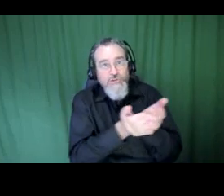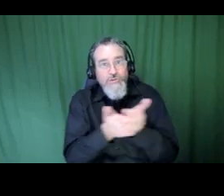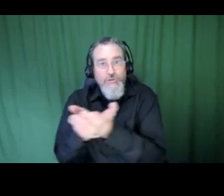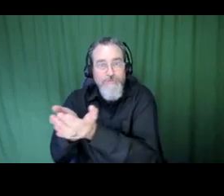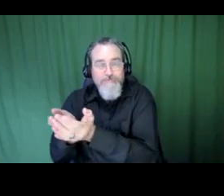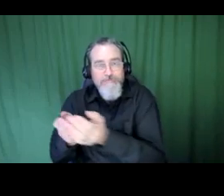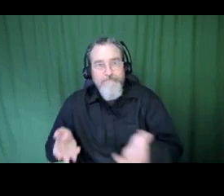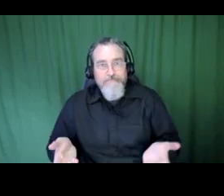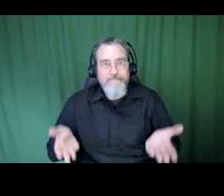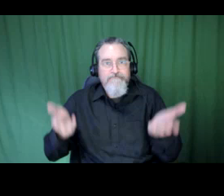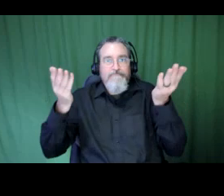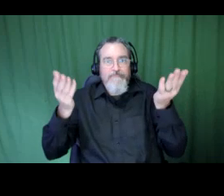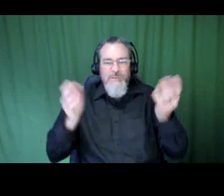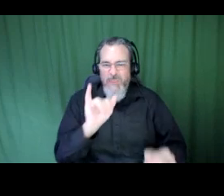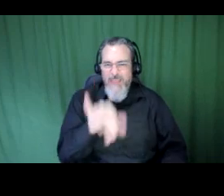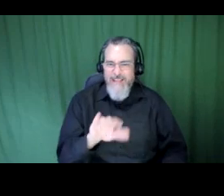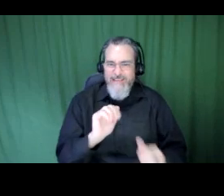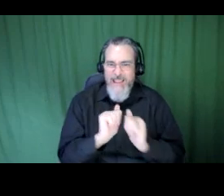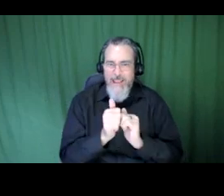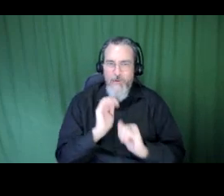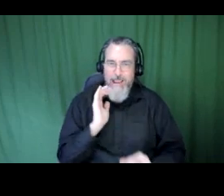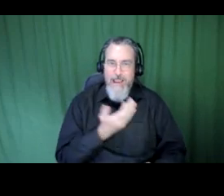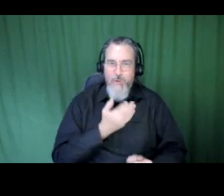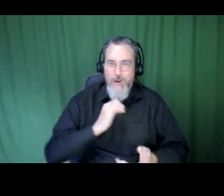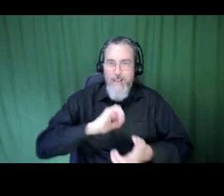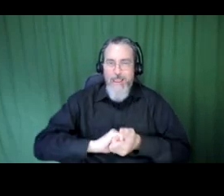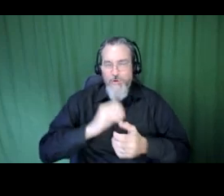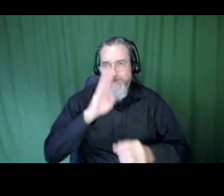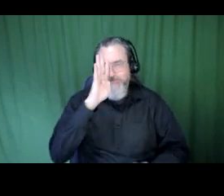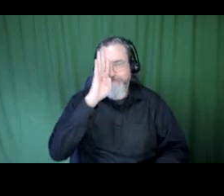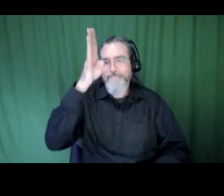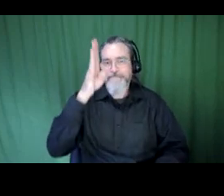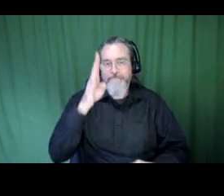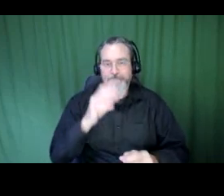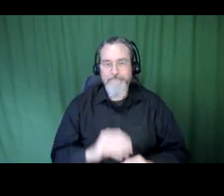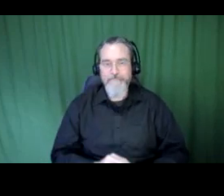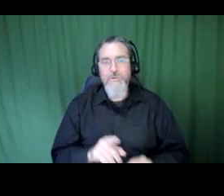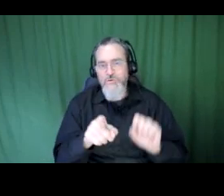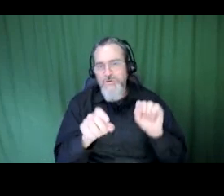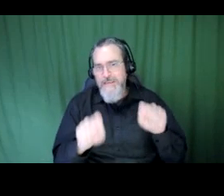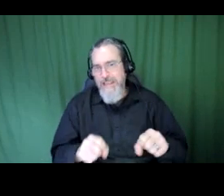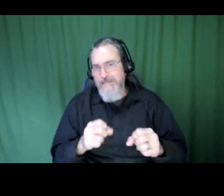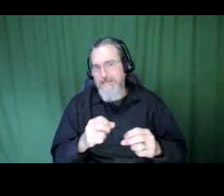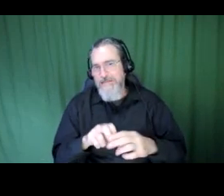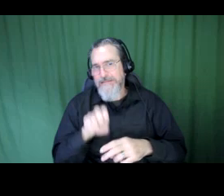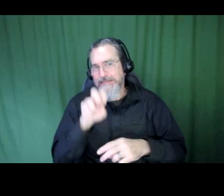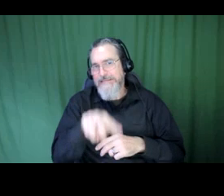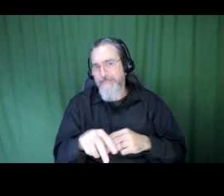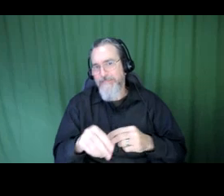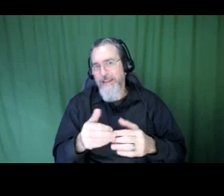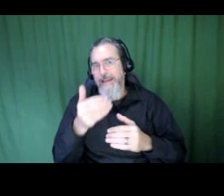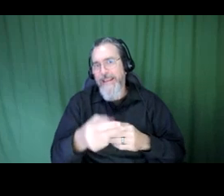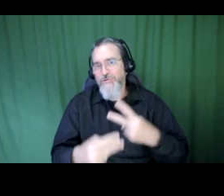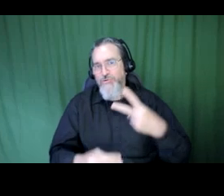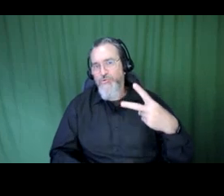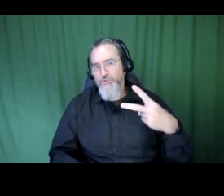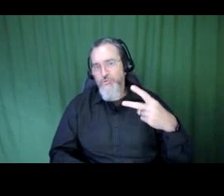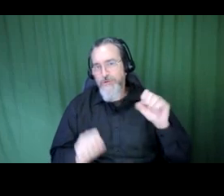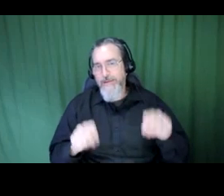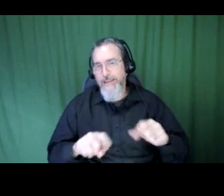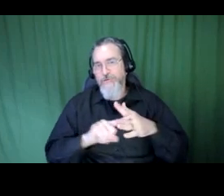Workforce Collaborative. Amara, you can actually skip probably the next 2 slides. I think slide 5 is where we can